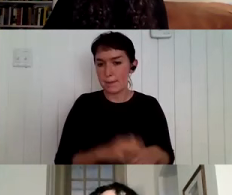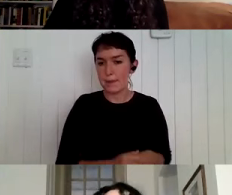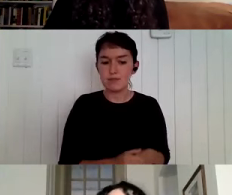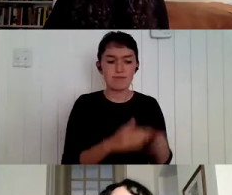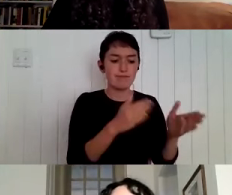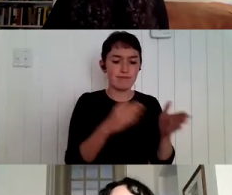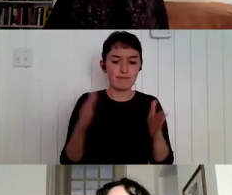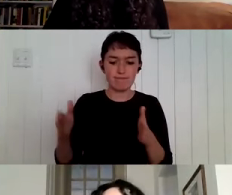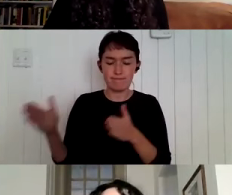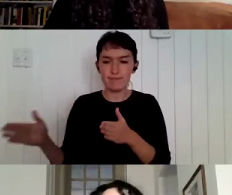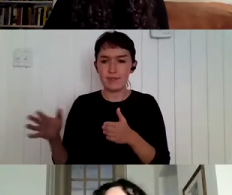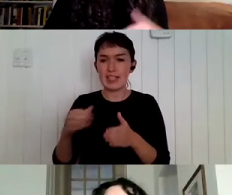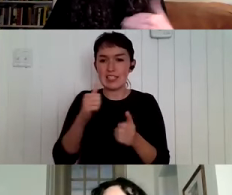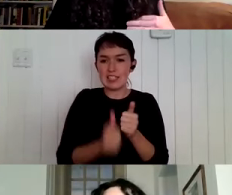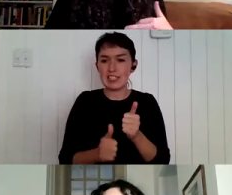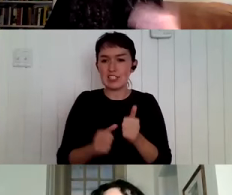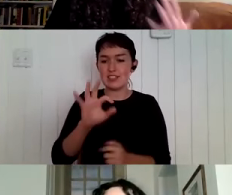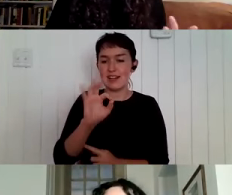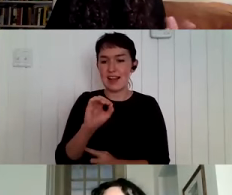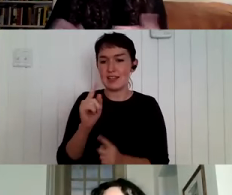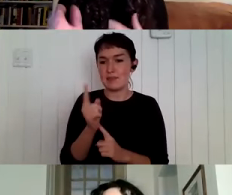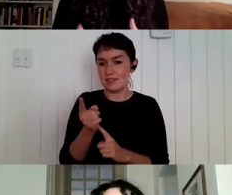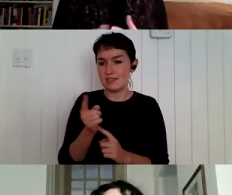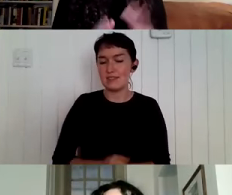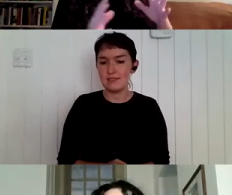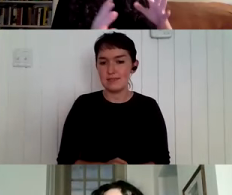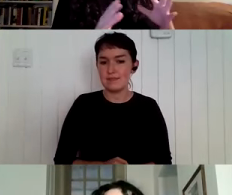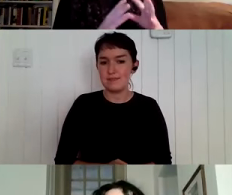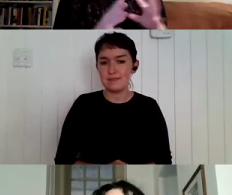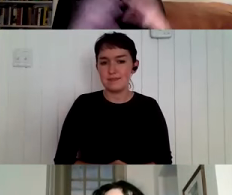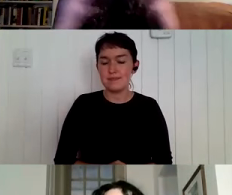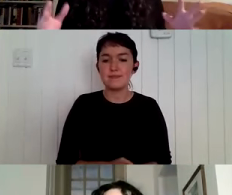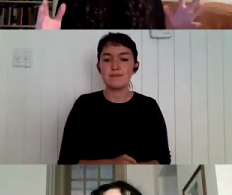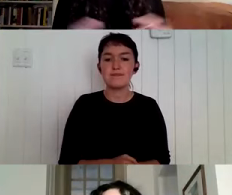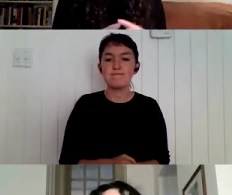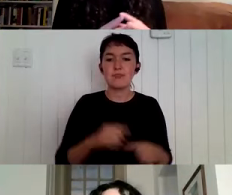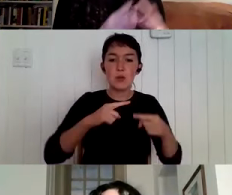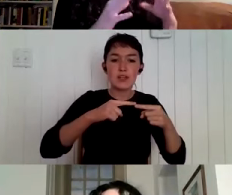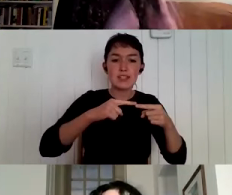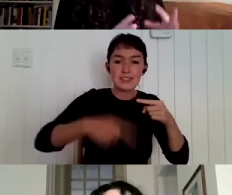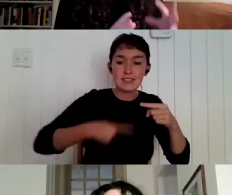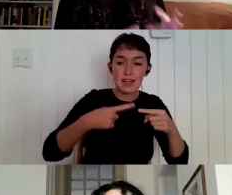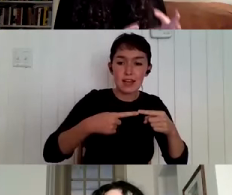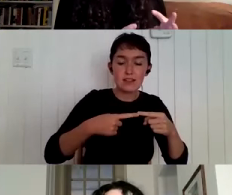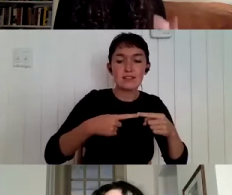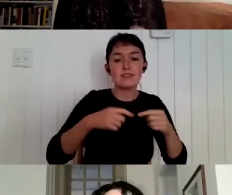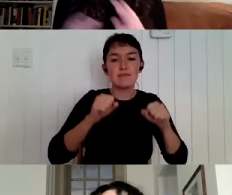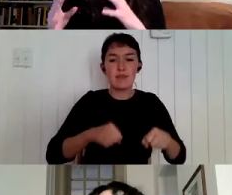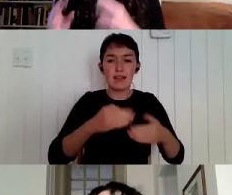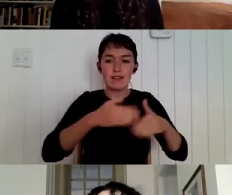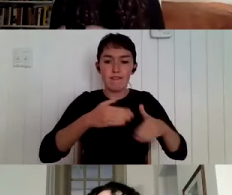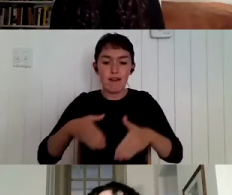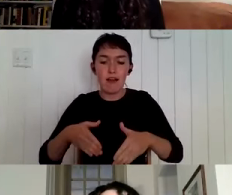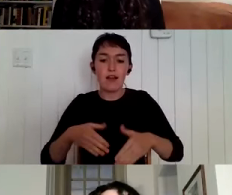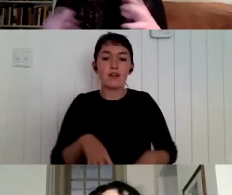minutes. And these cycles can be divided into non-REM sleep